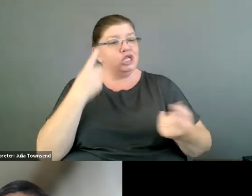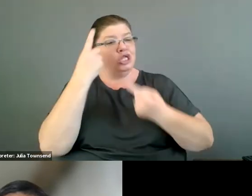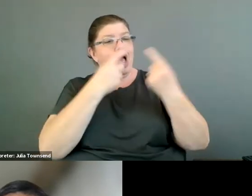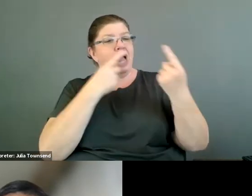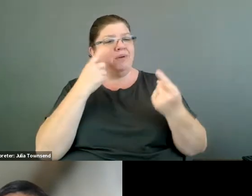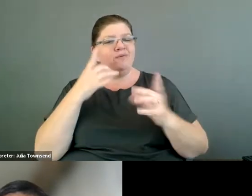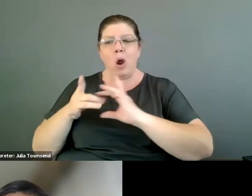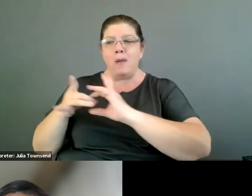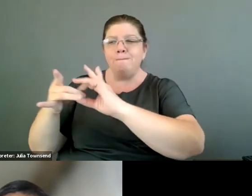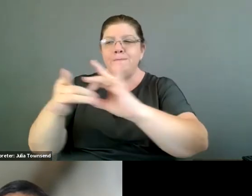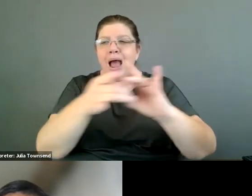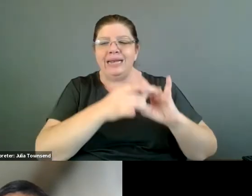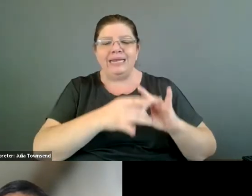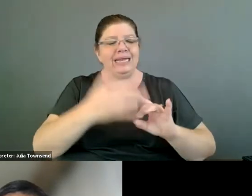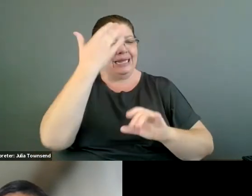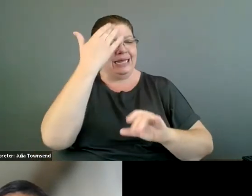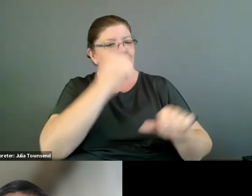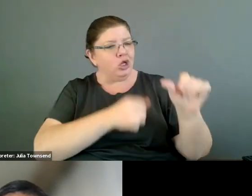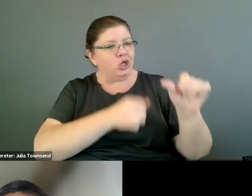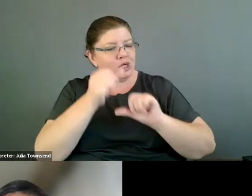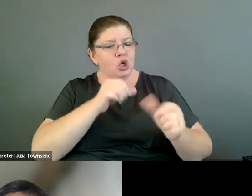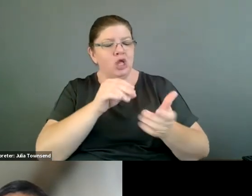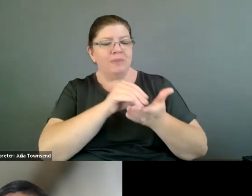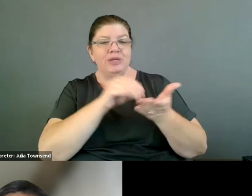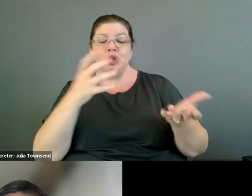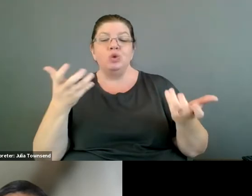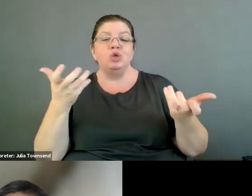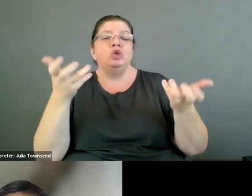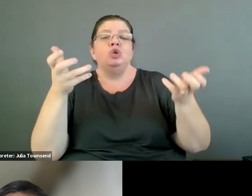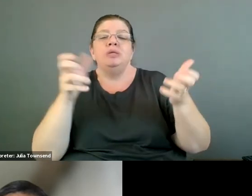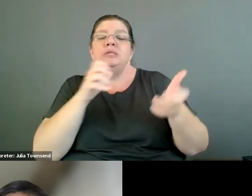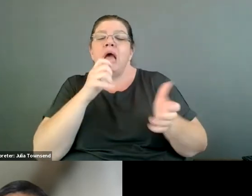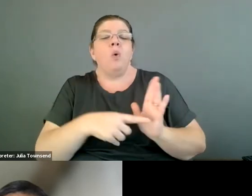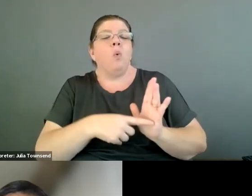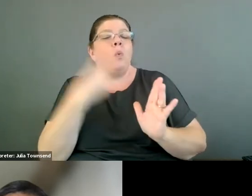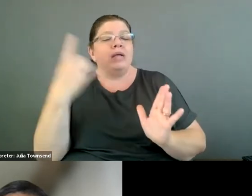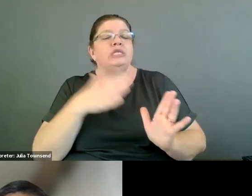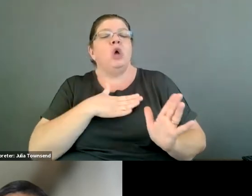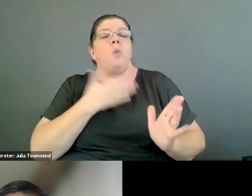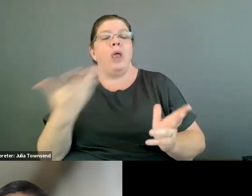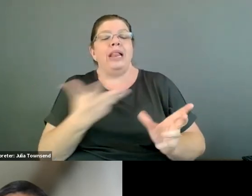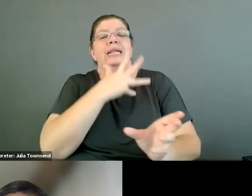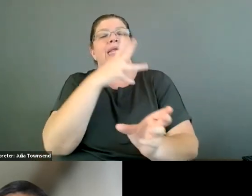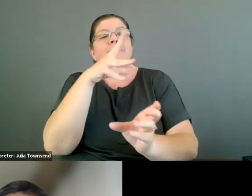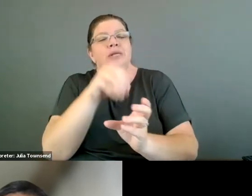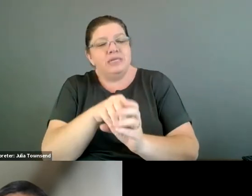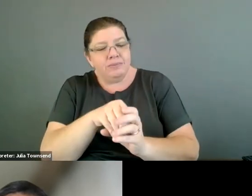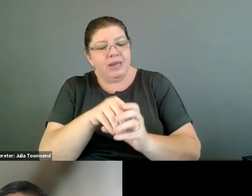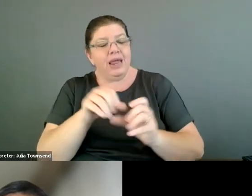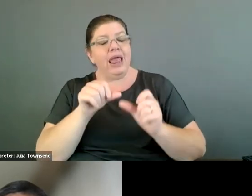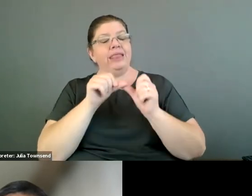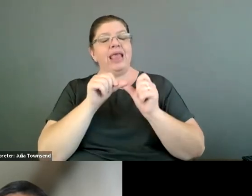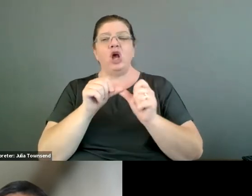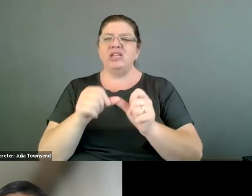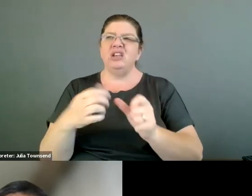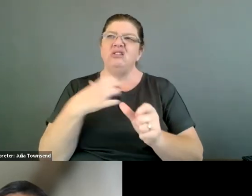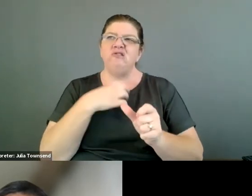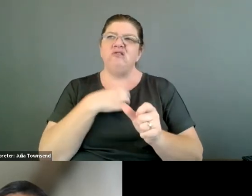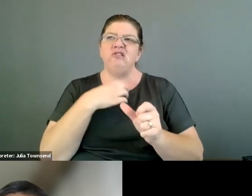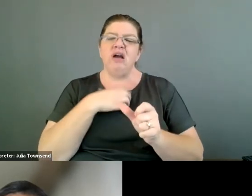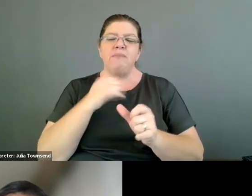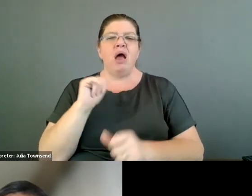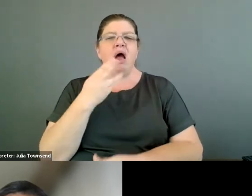bonding and getting to know each other, but students did not once willingly participate and constantly complained about